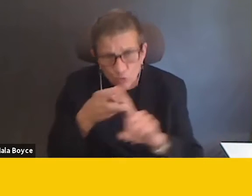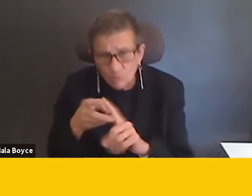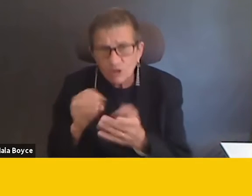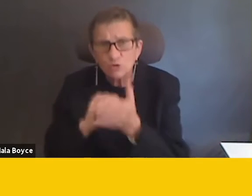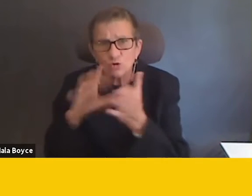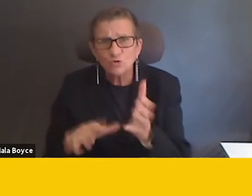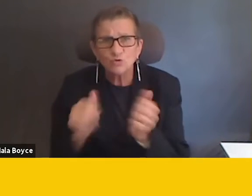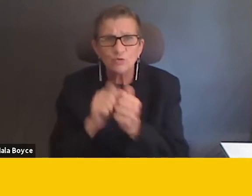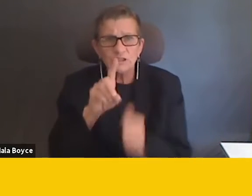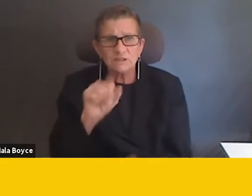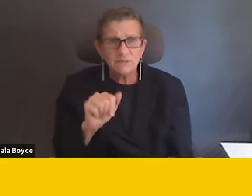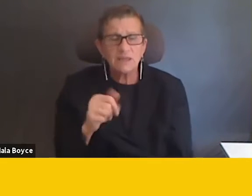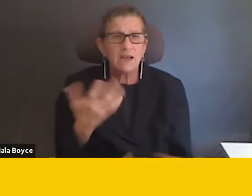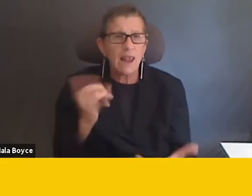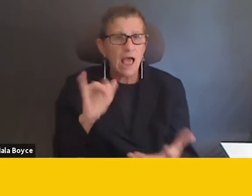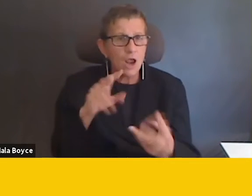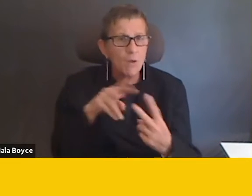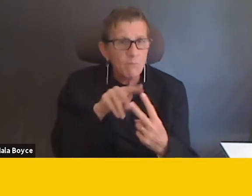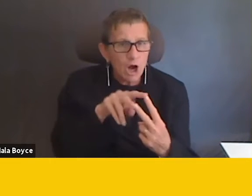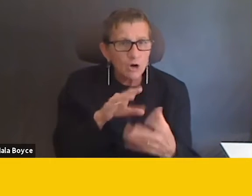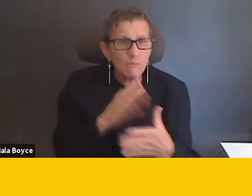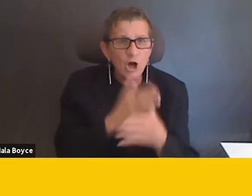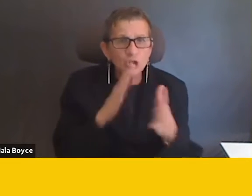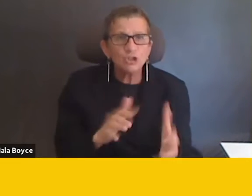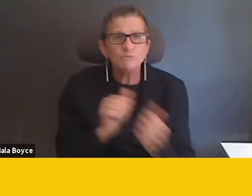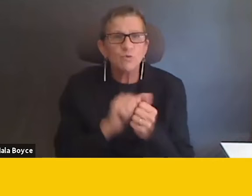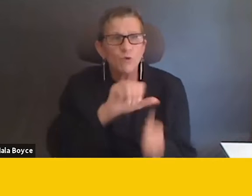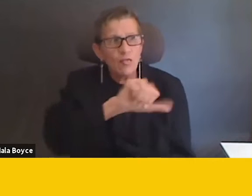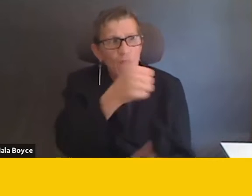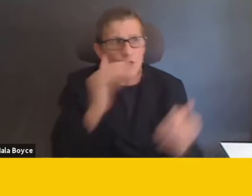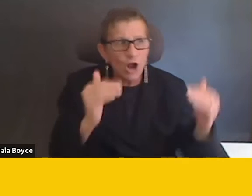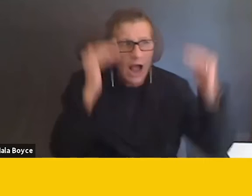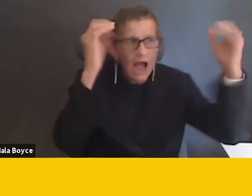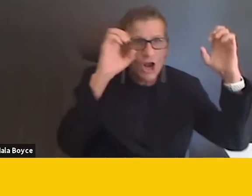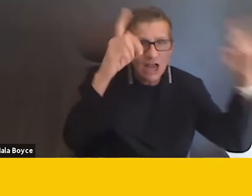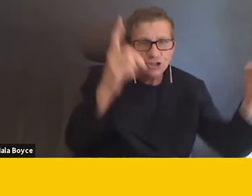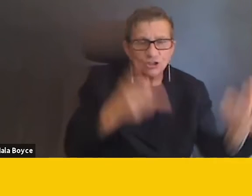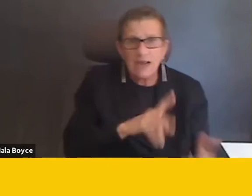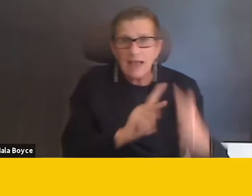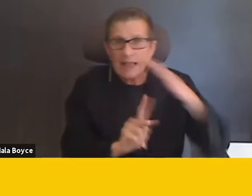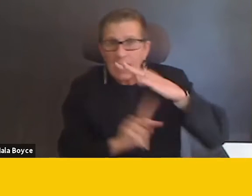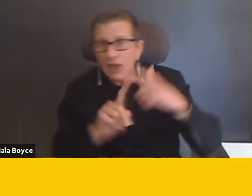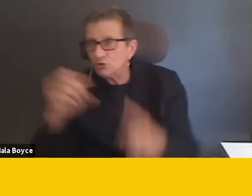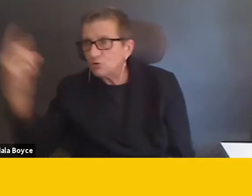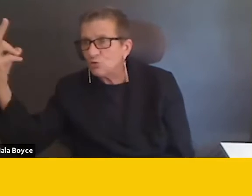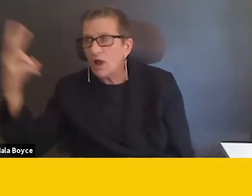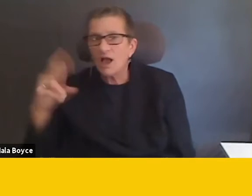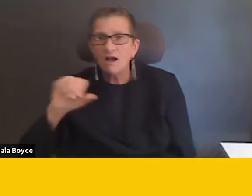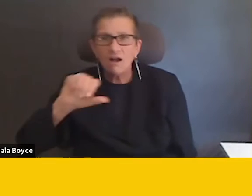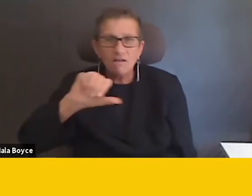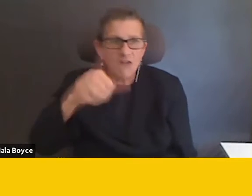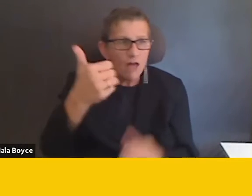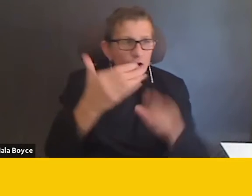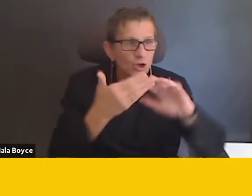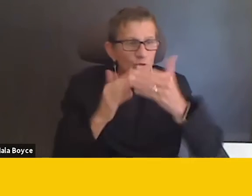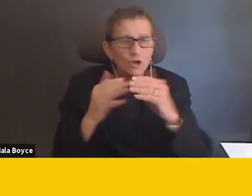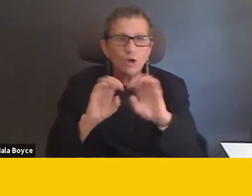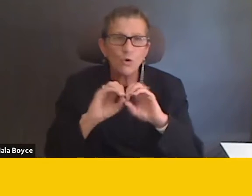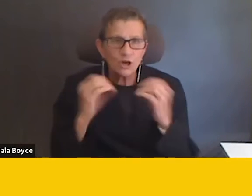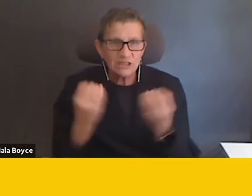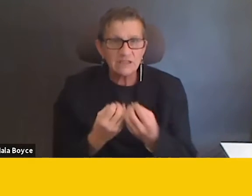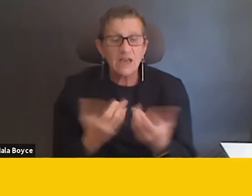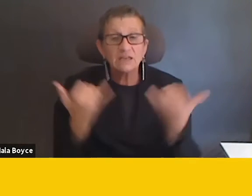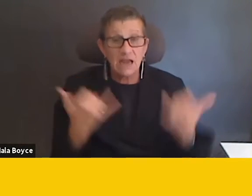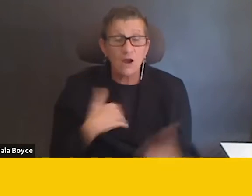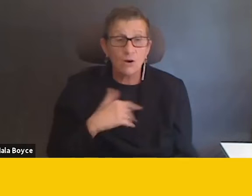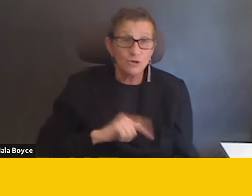through partnerships with other higher ed institutions, K-12, and other community organizations. And with that, I will turn it